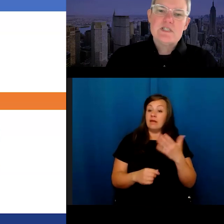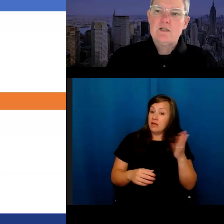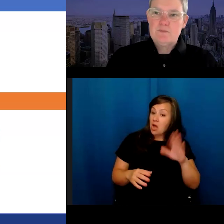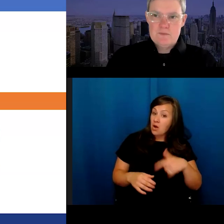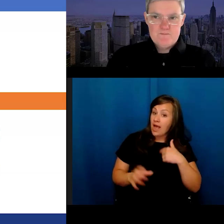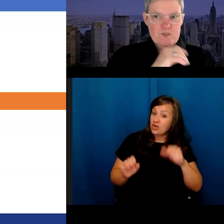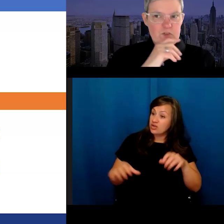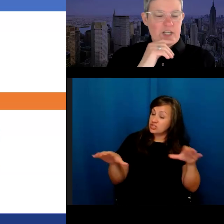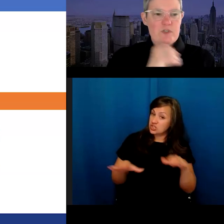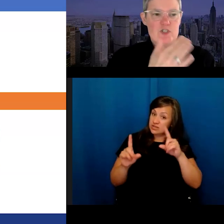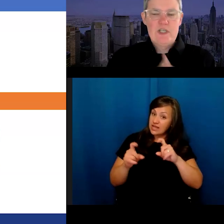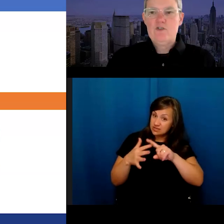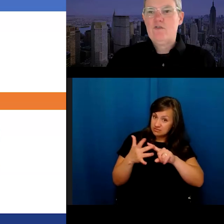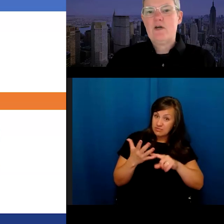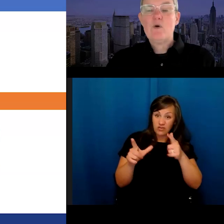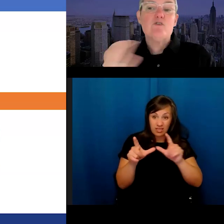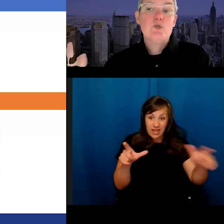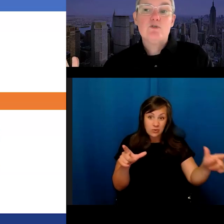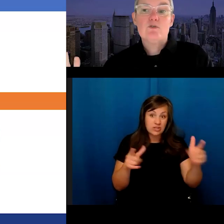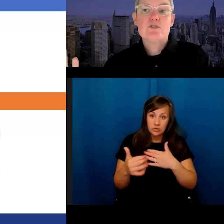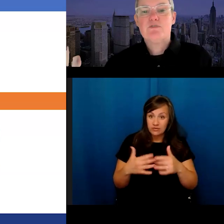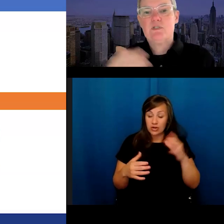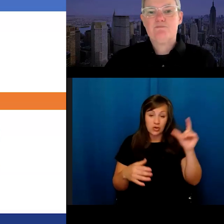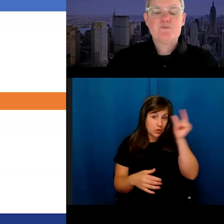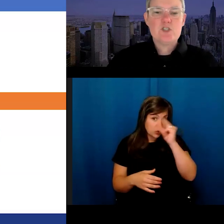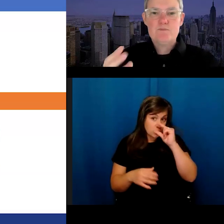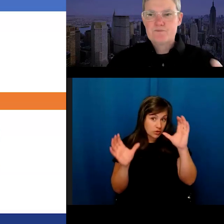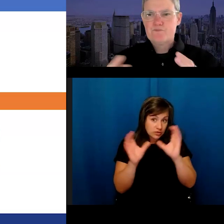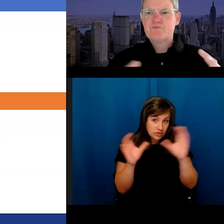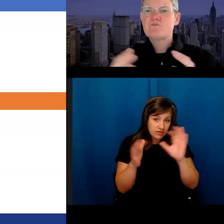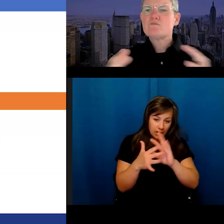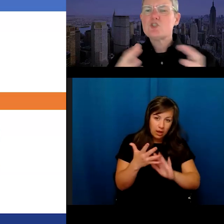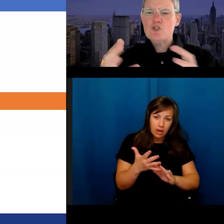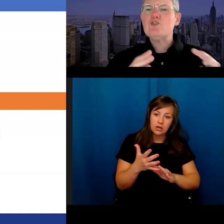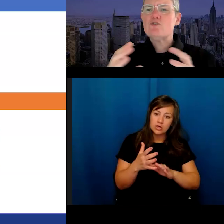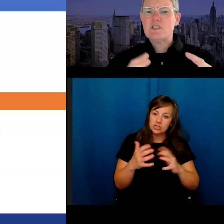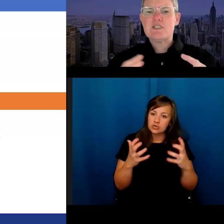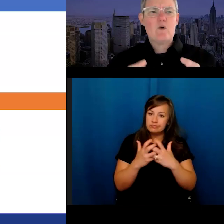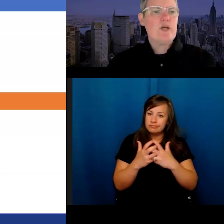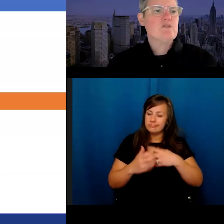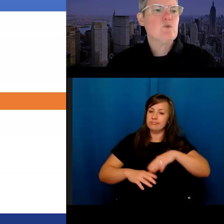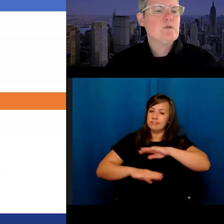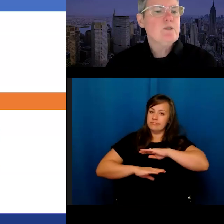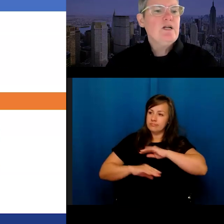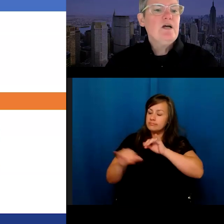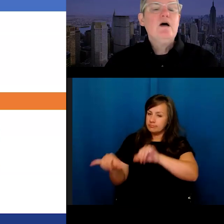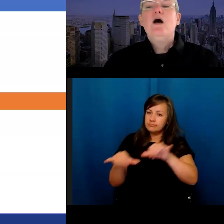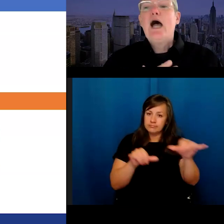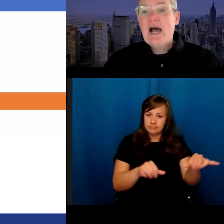do these exams for language and do that. Or I'll do a Google certificate. So you can do things that way as